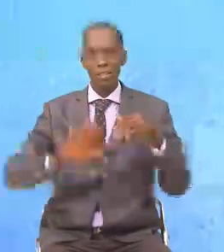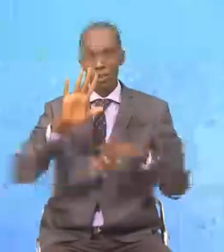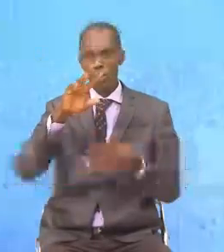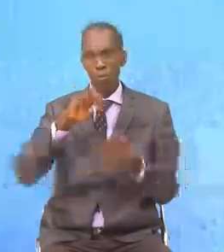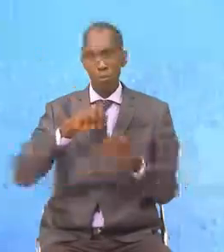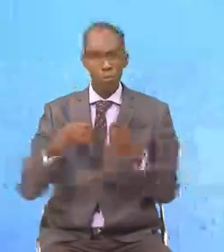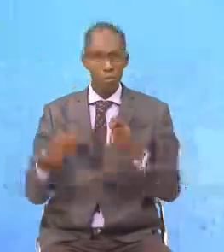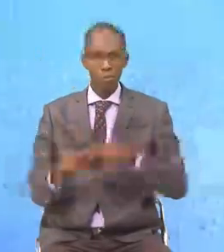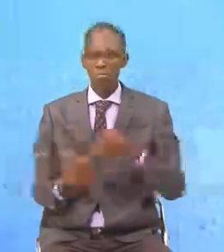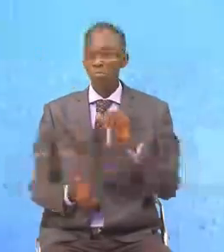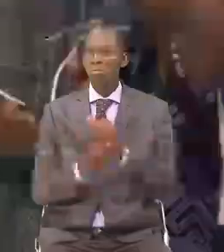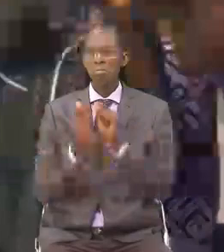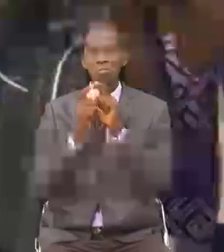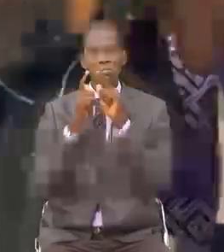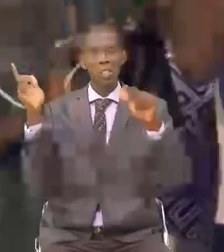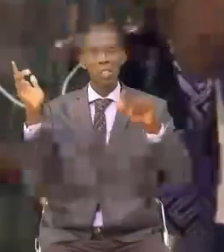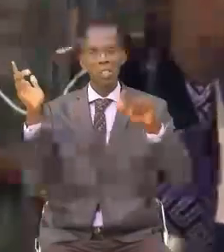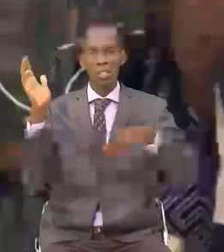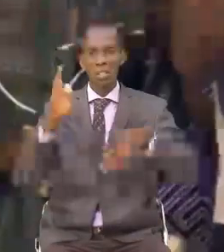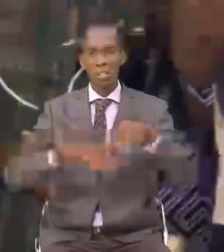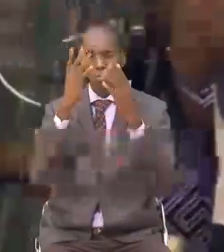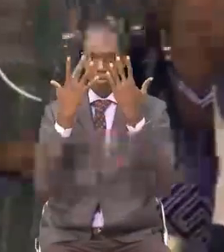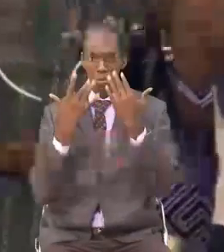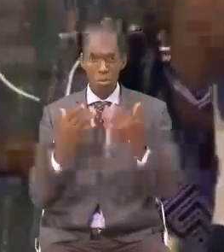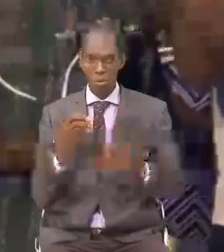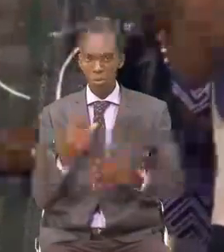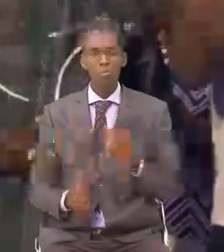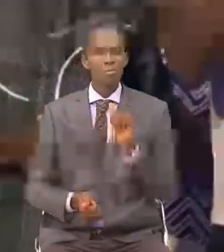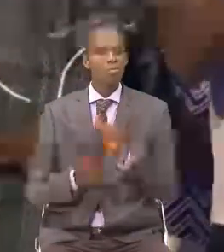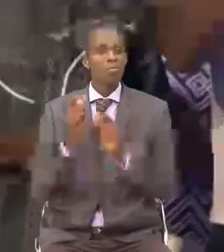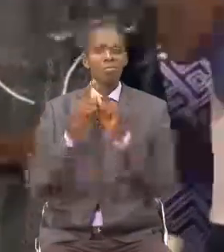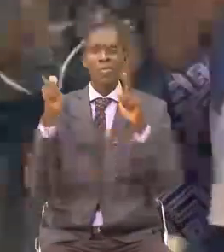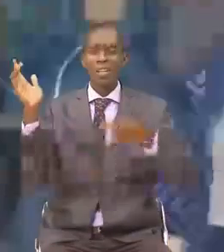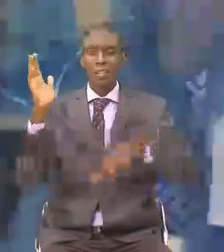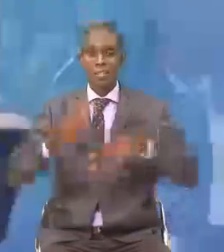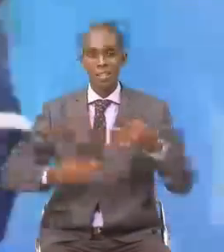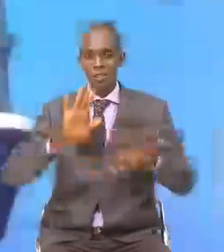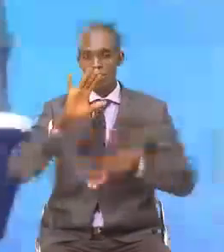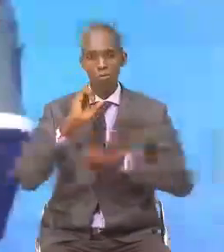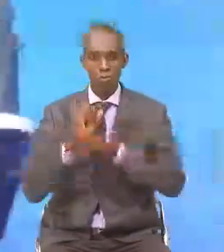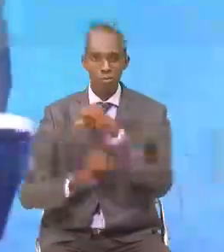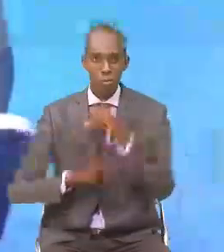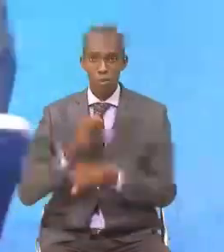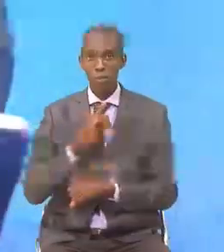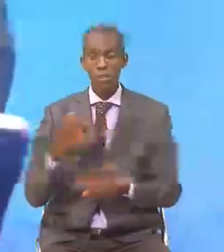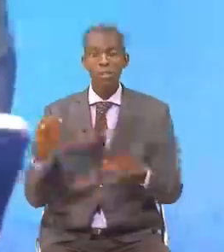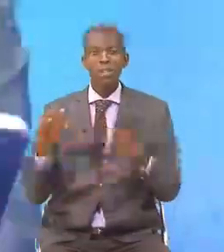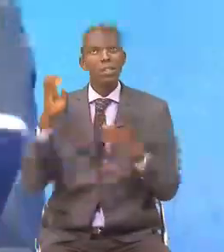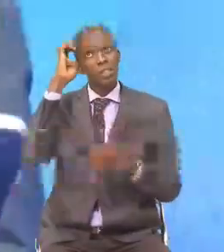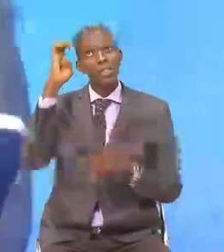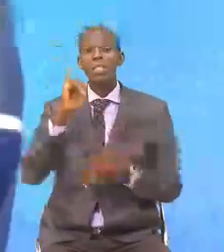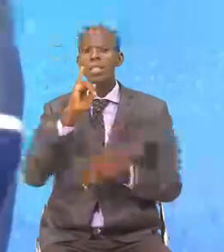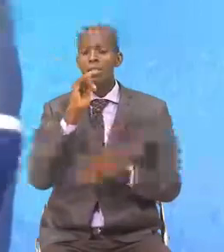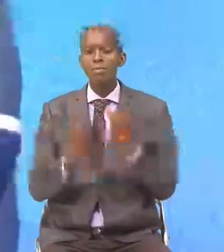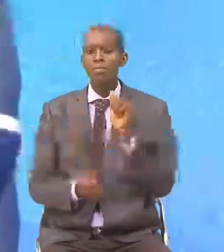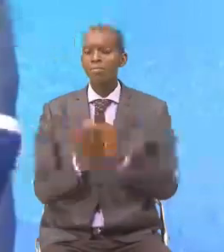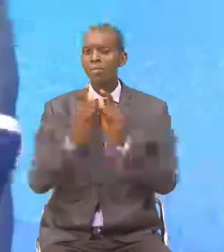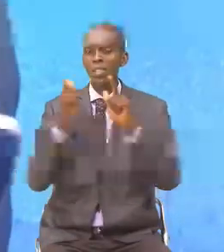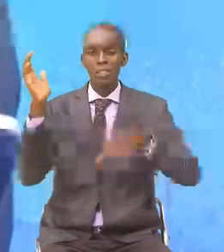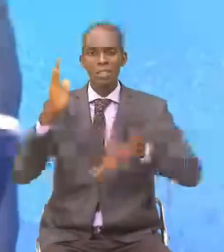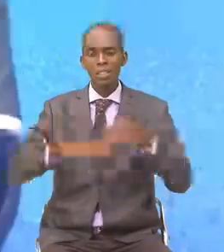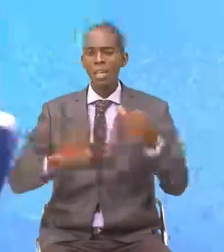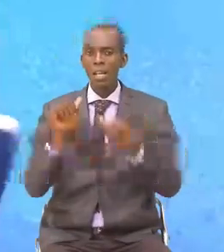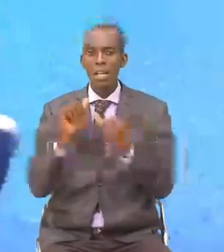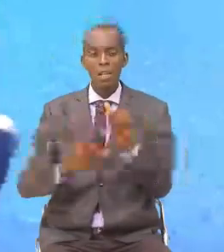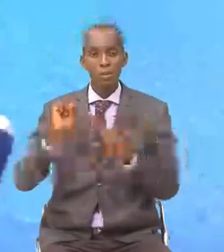great. Greater than your problem. Greater than your sorrow. Greater than your